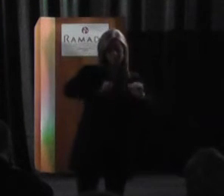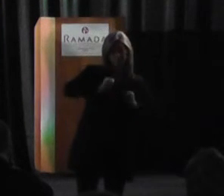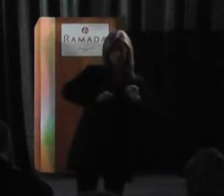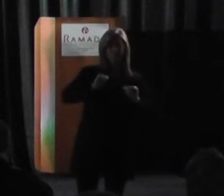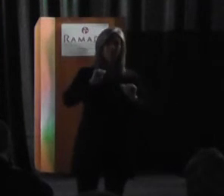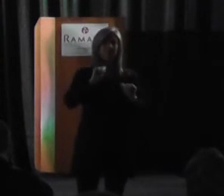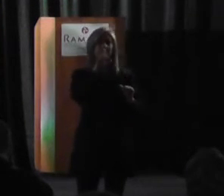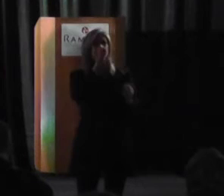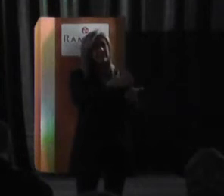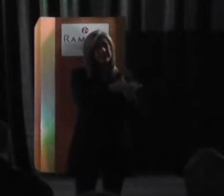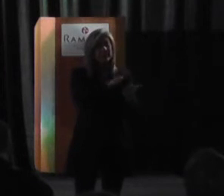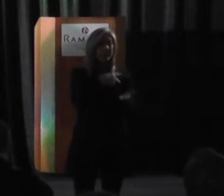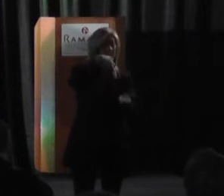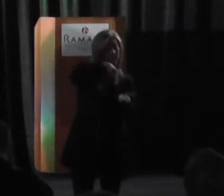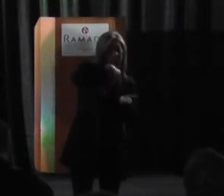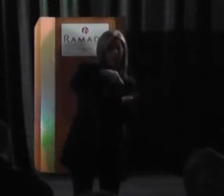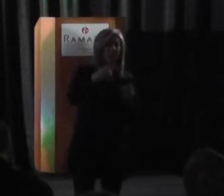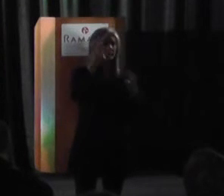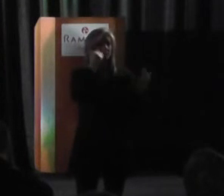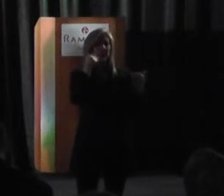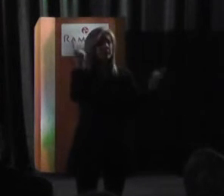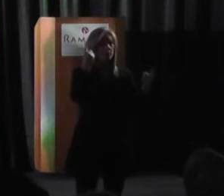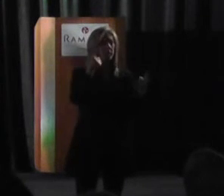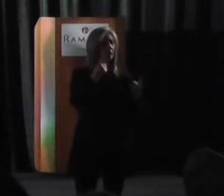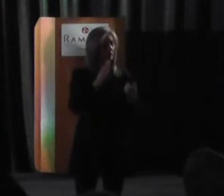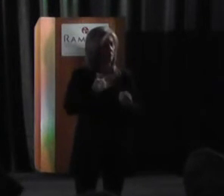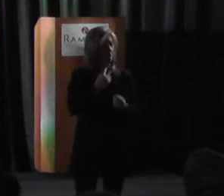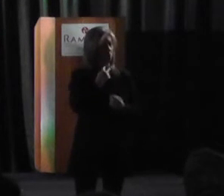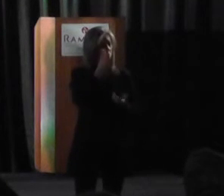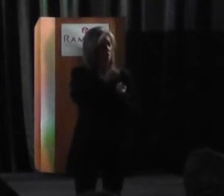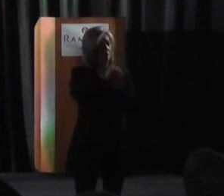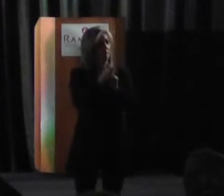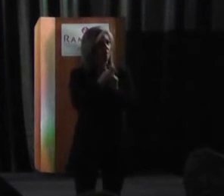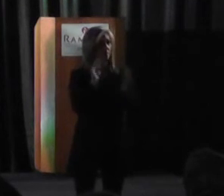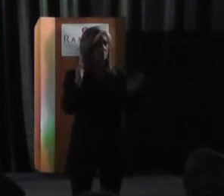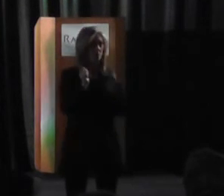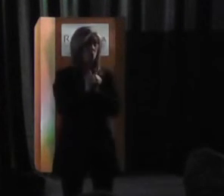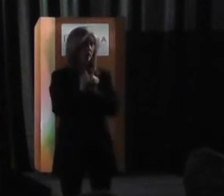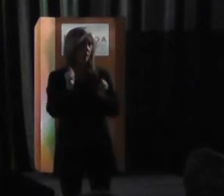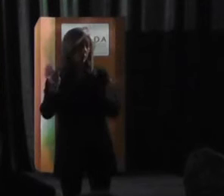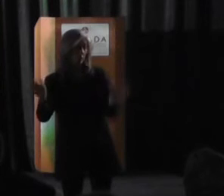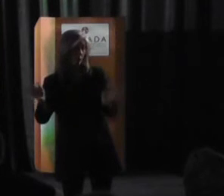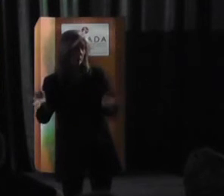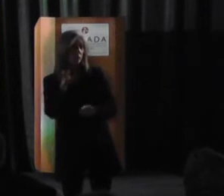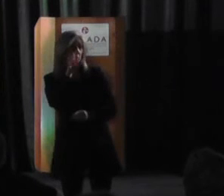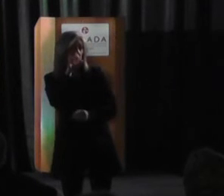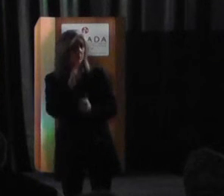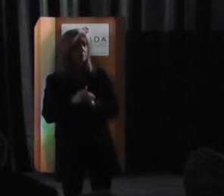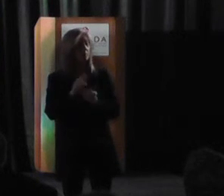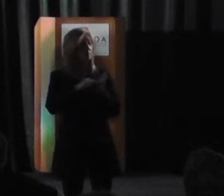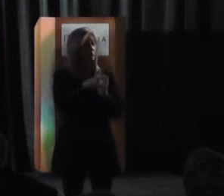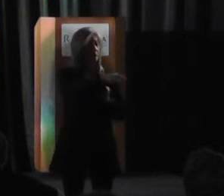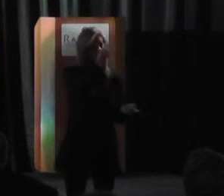on a fake accent, then we're actually using different areas in our brain than when we're having a conversation. So it's not uncommon for stuttering to be a bit